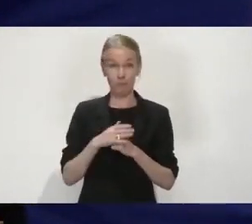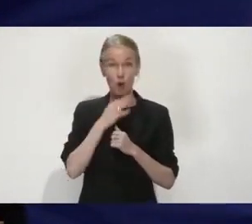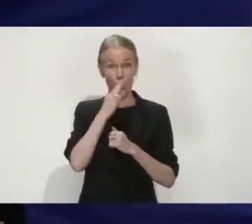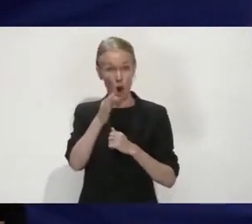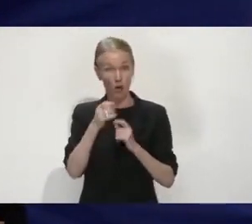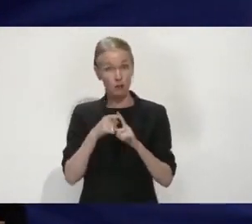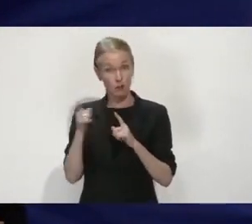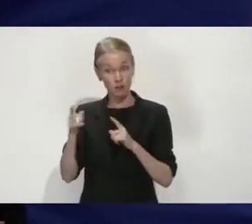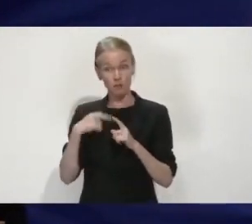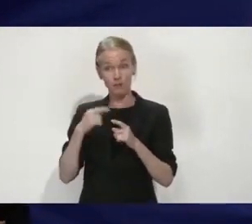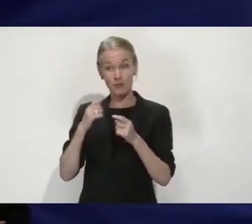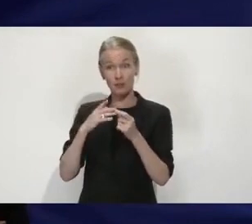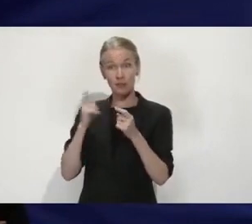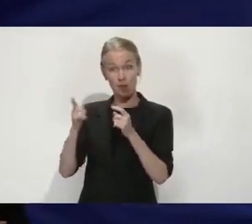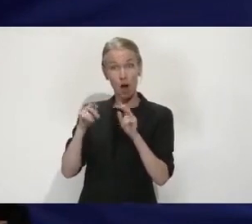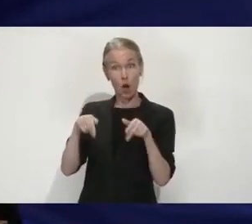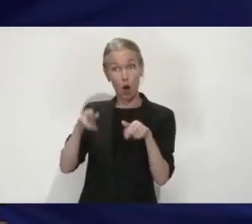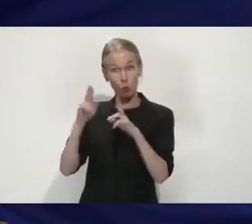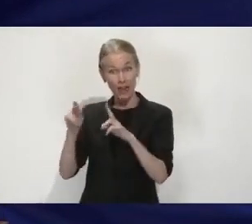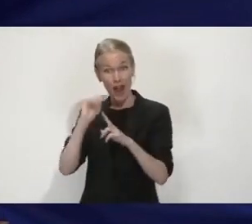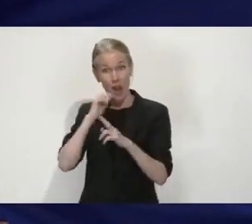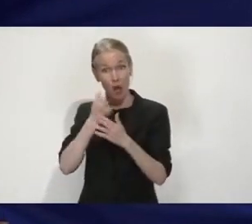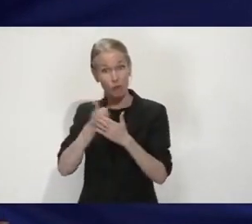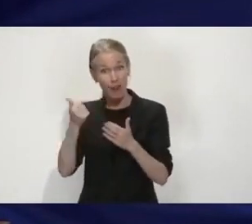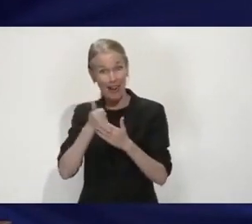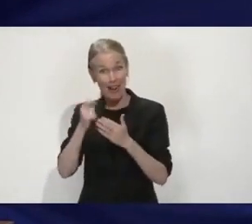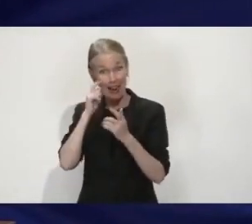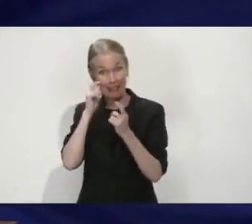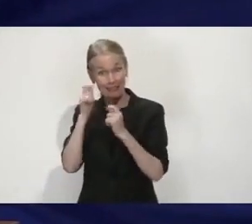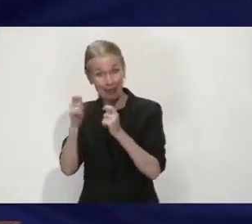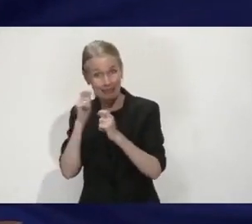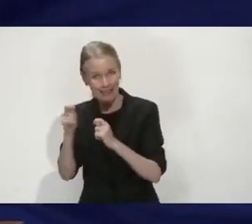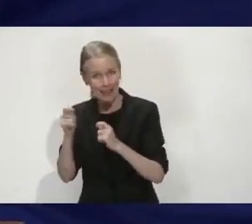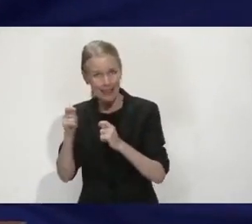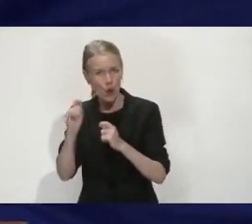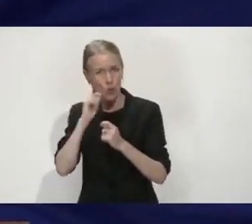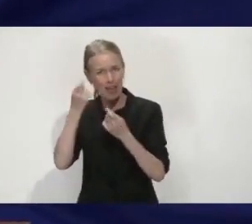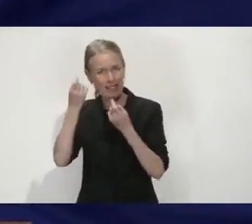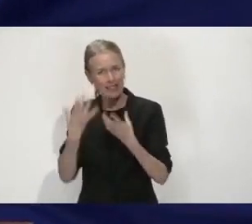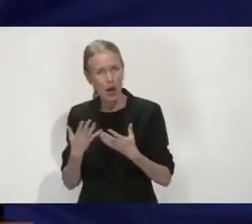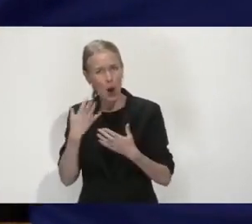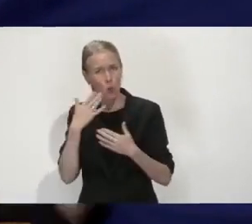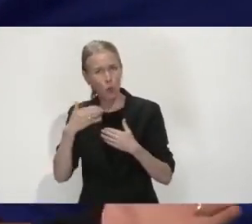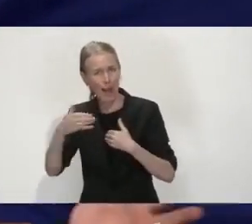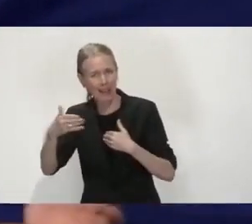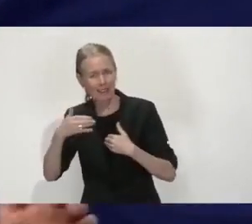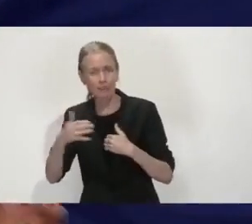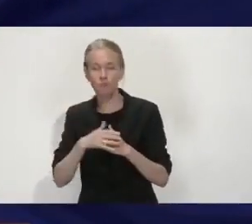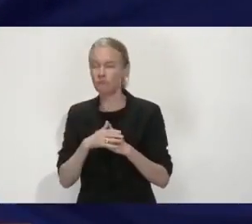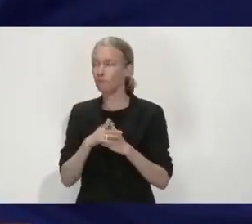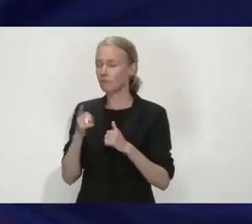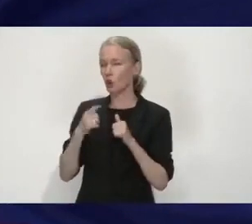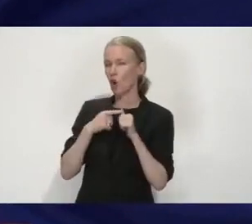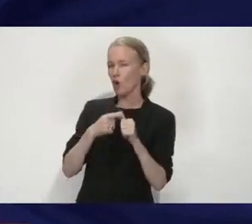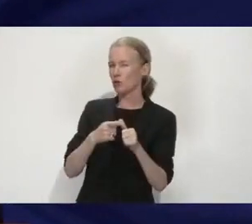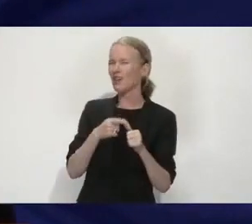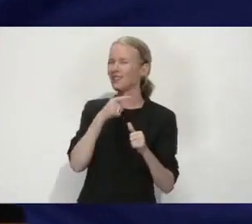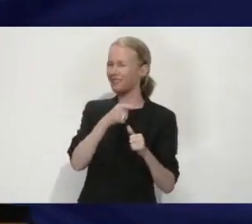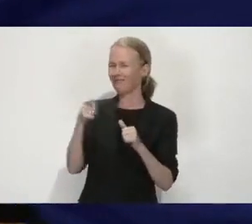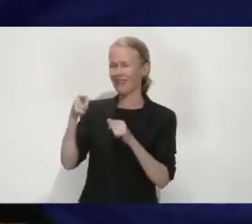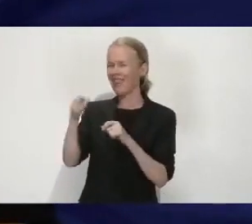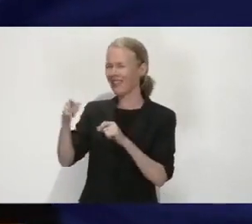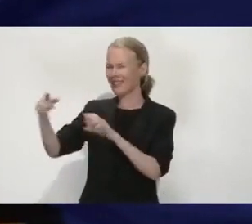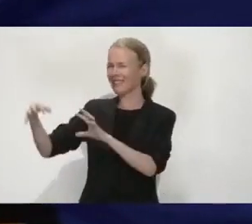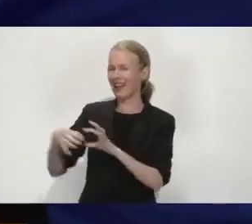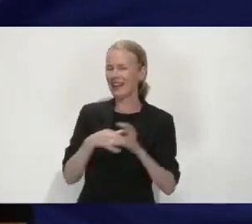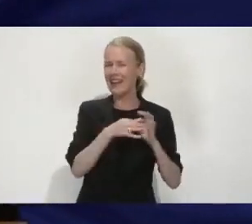of MIQ workers will start? Well, that will be with the health order that comes into place. But one of the things also, the 21st of